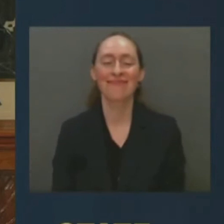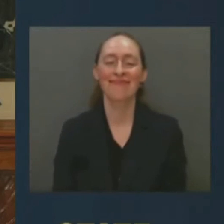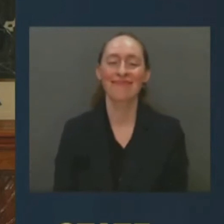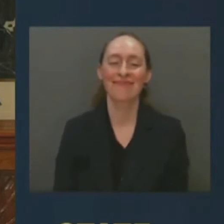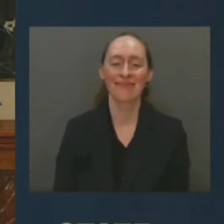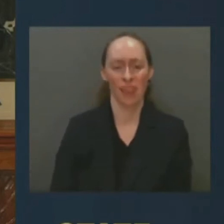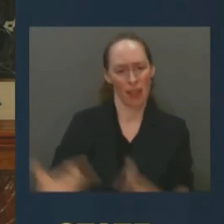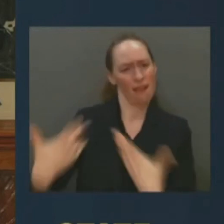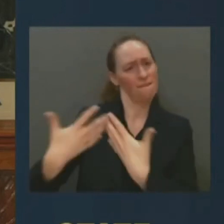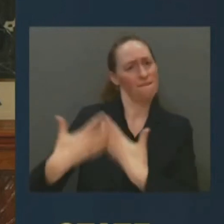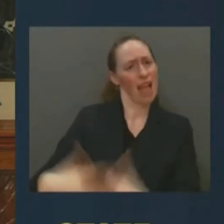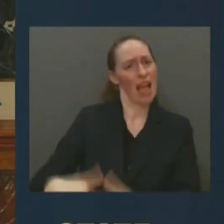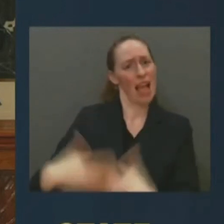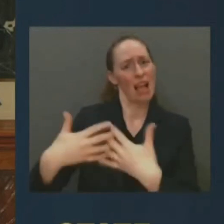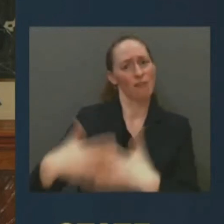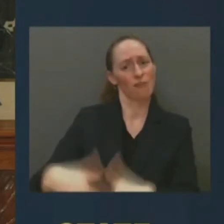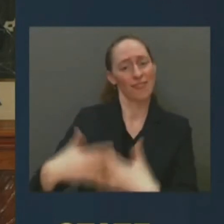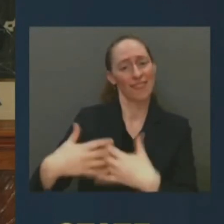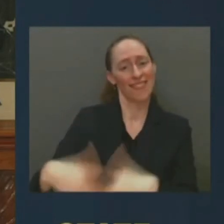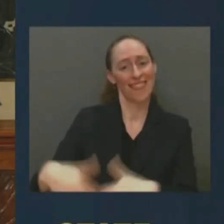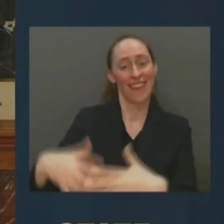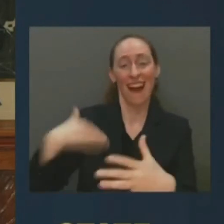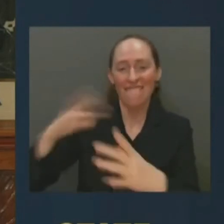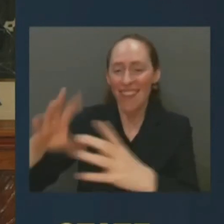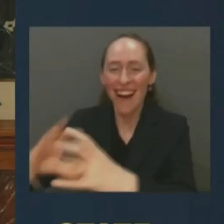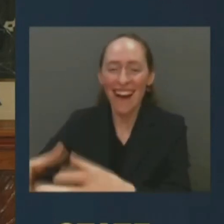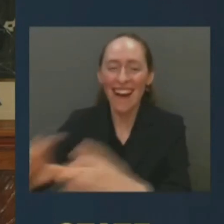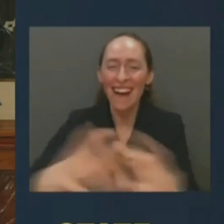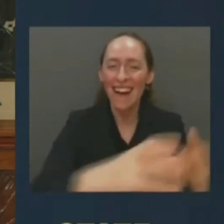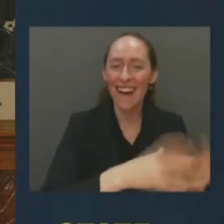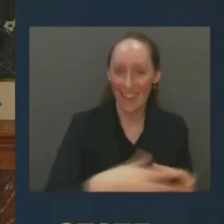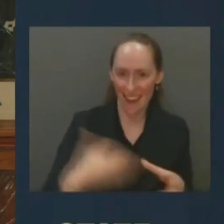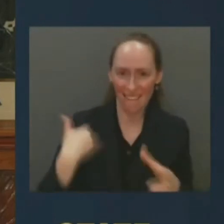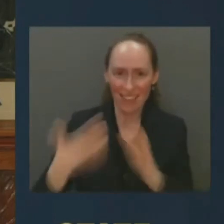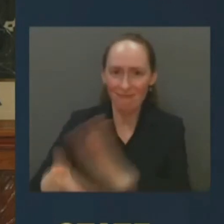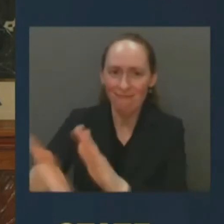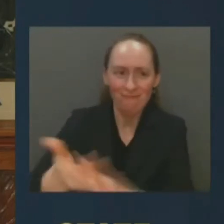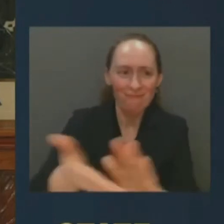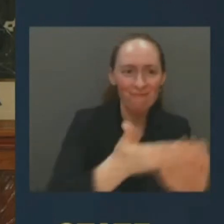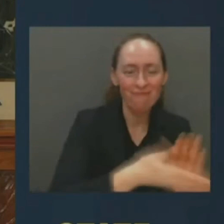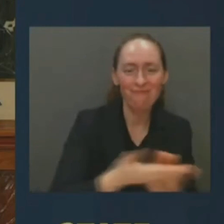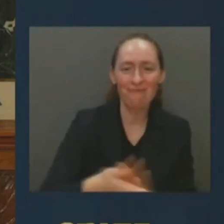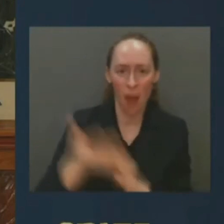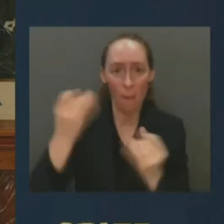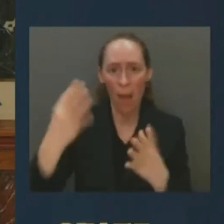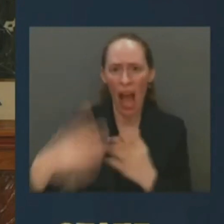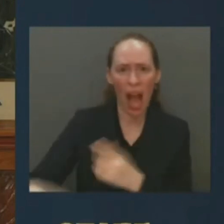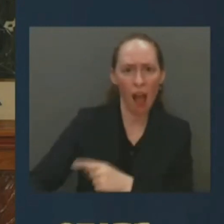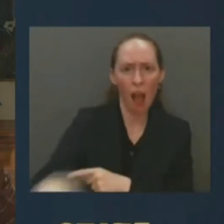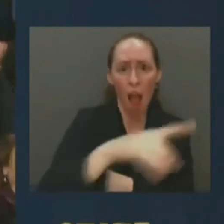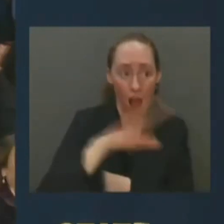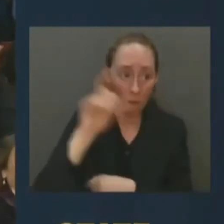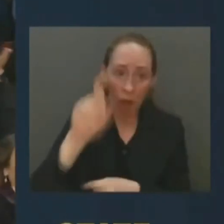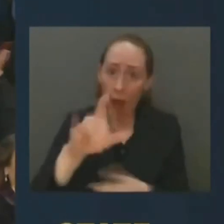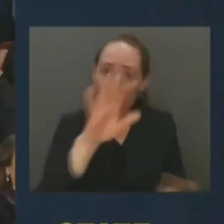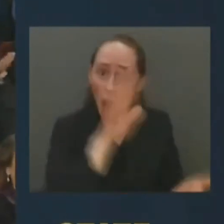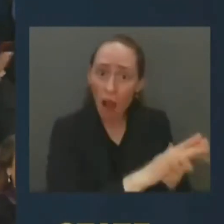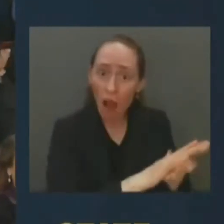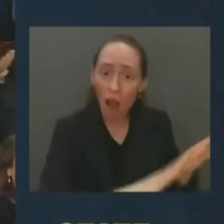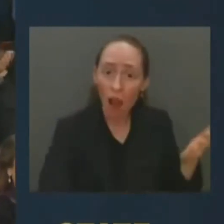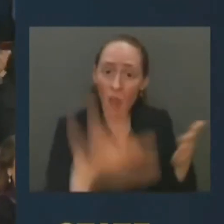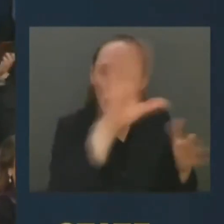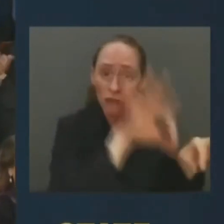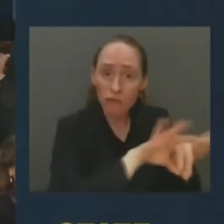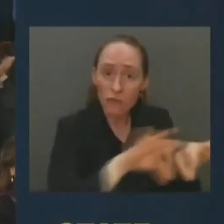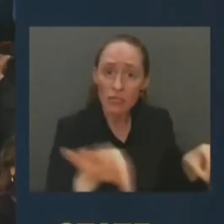also criticized the fiscal management of former President Donald Trump's administration and called for bipartisan work in Congress to